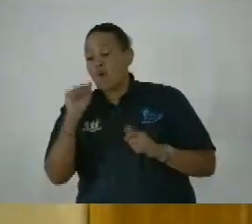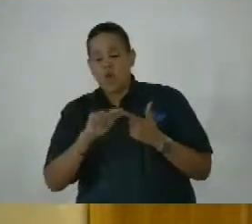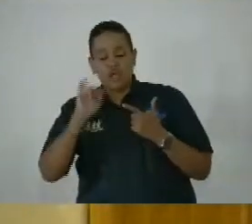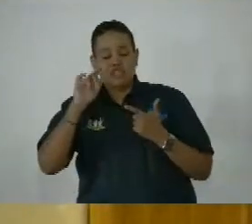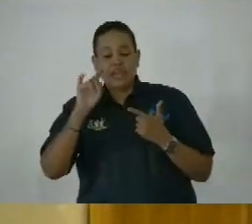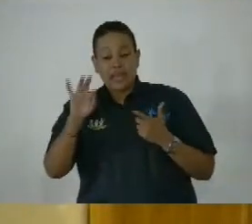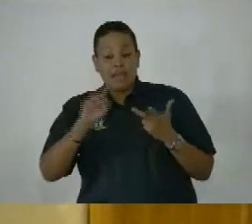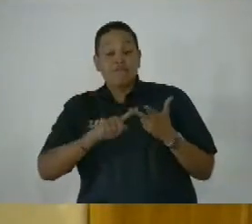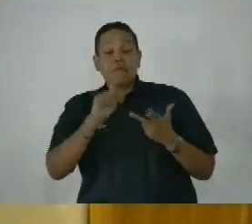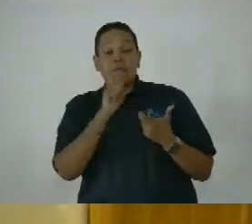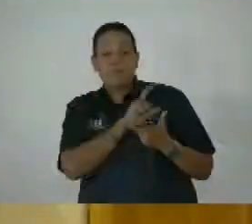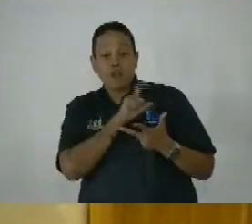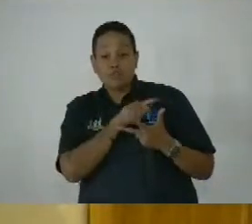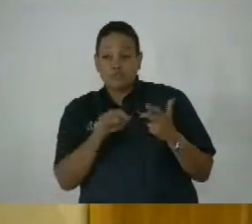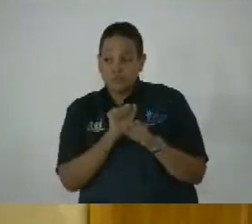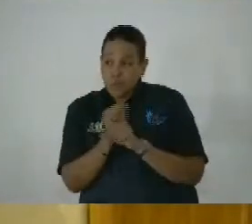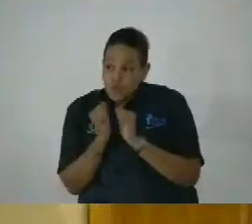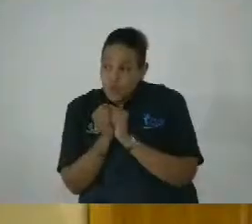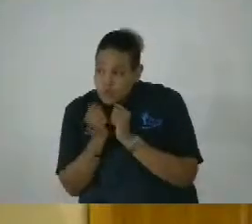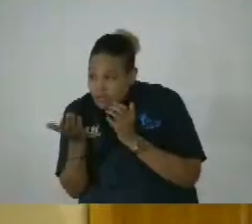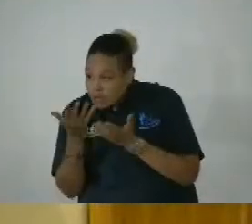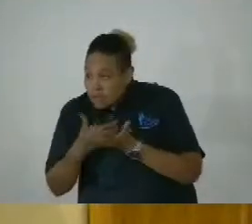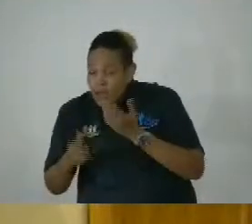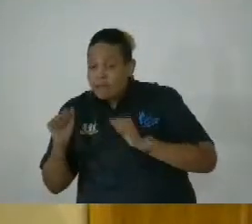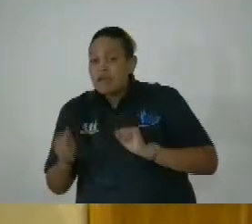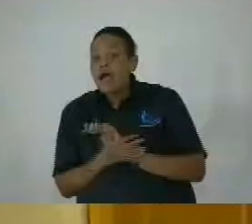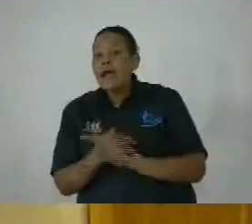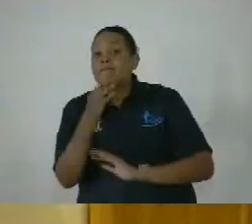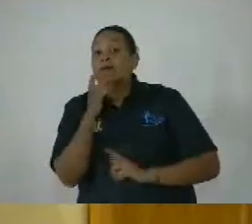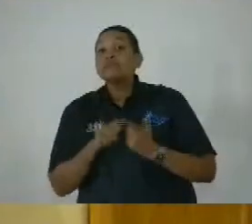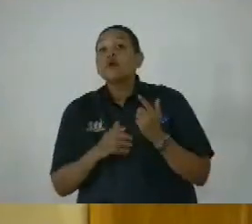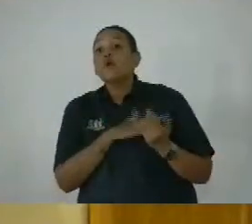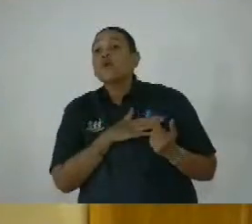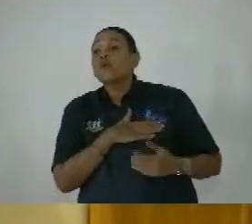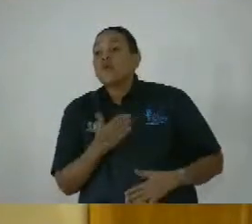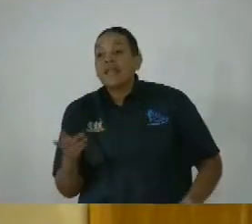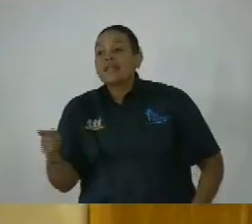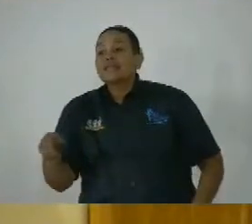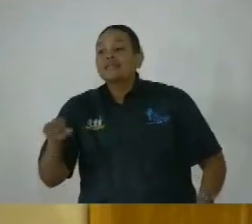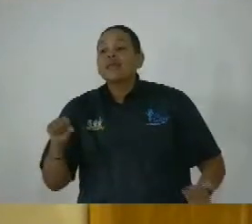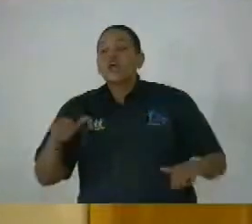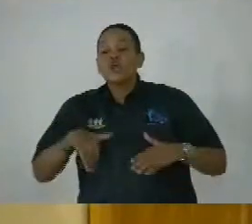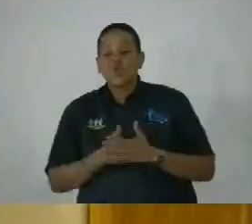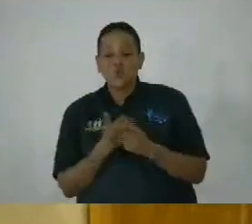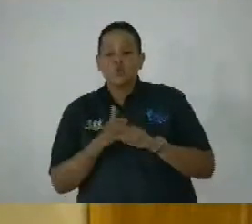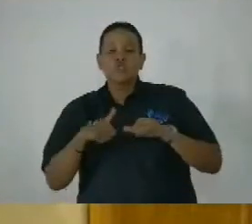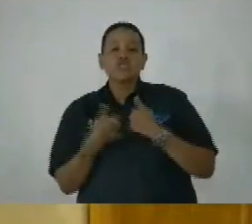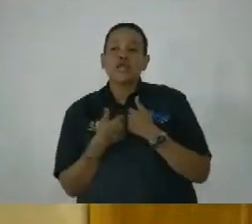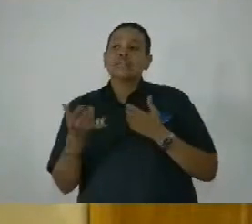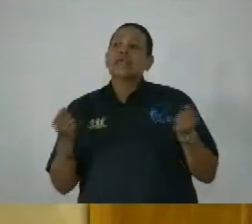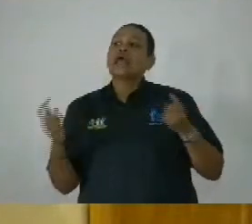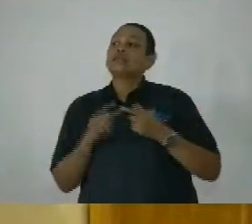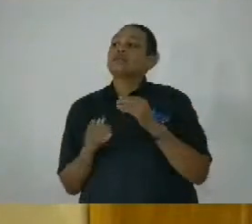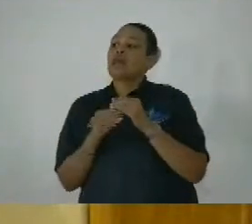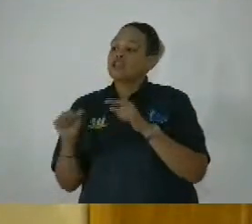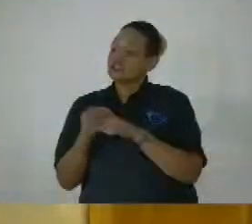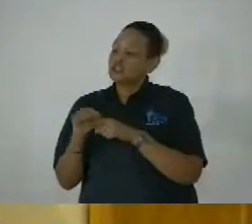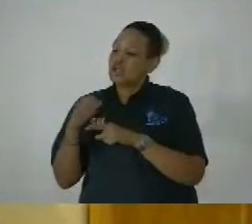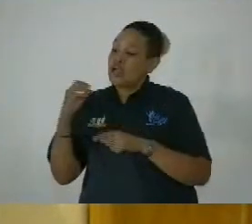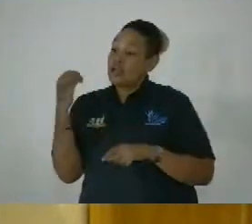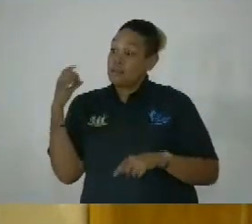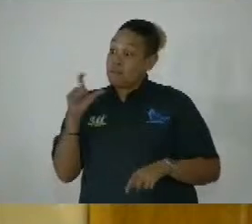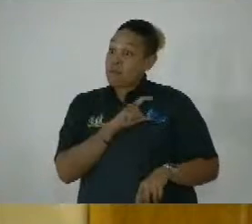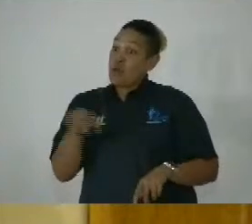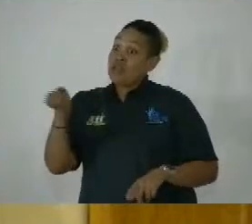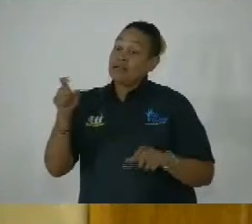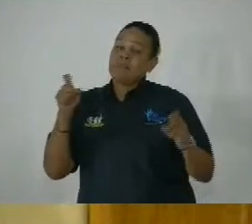JDF, and all the others. But the police force itself has the capacity and the willingness to take on new challenges and to train the officers to deal with